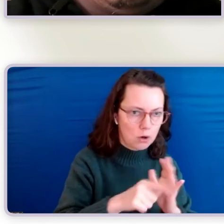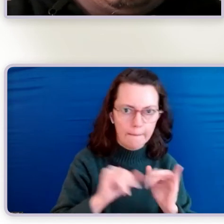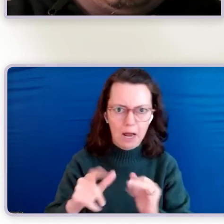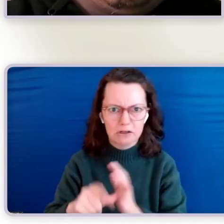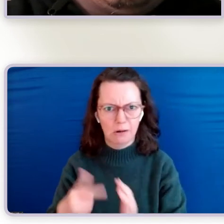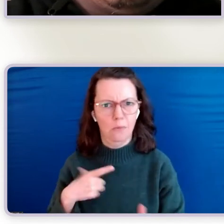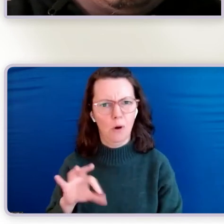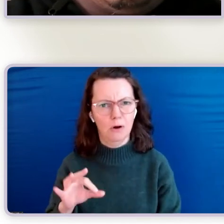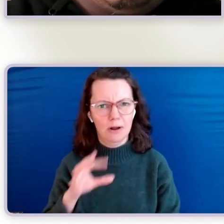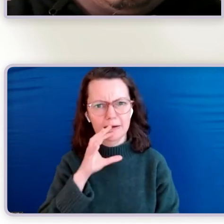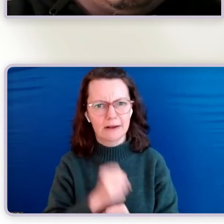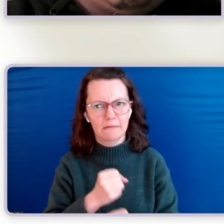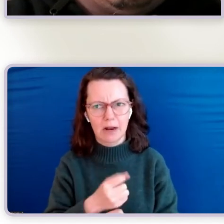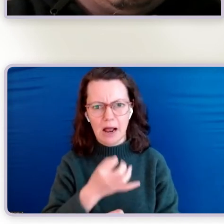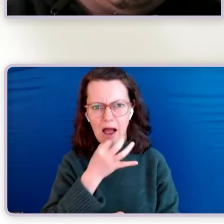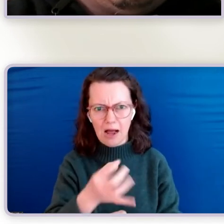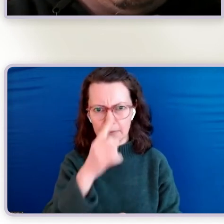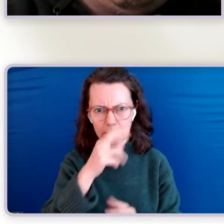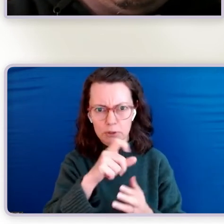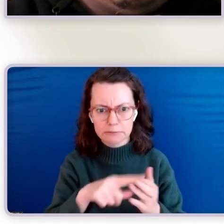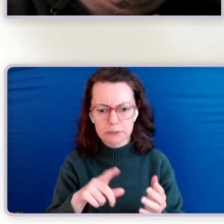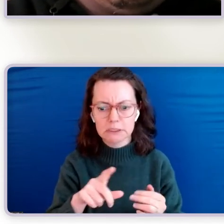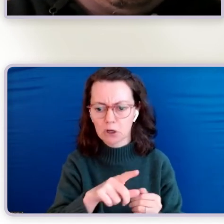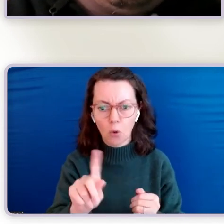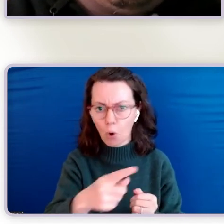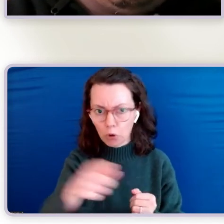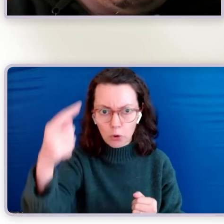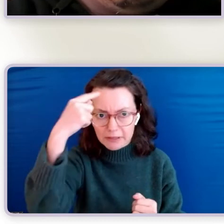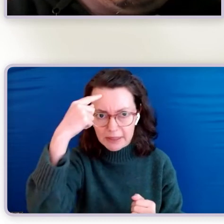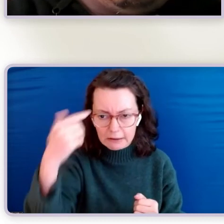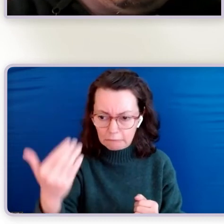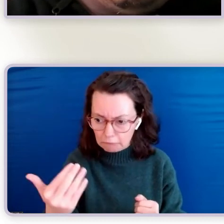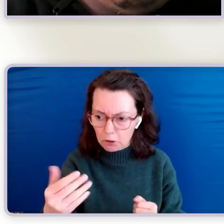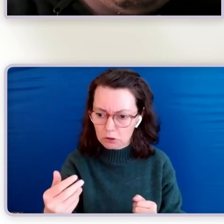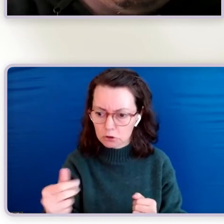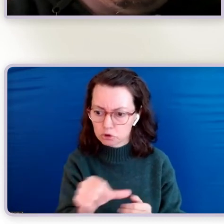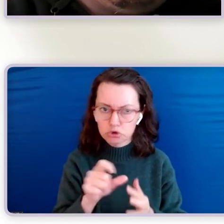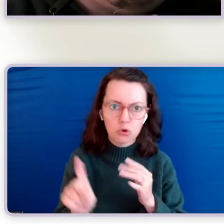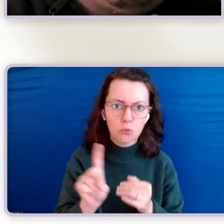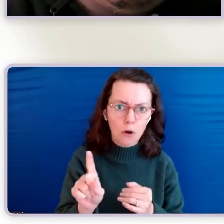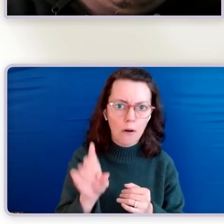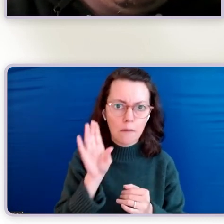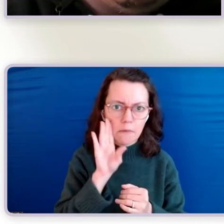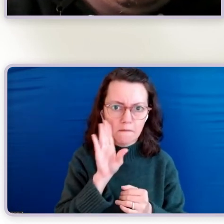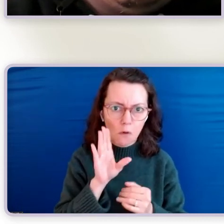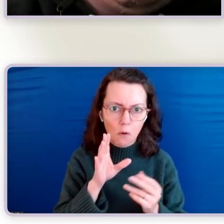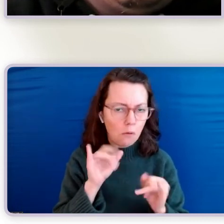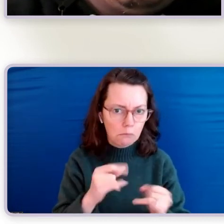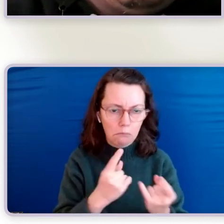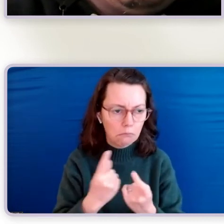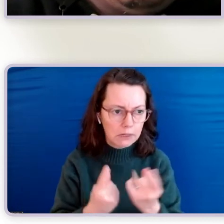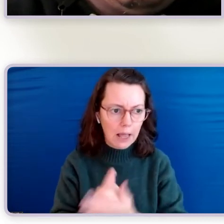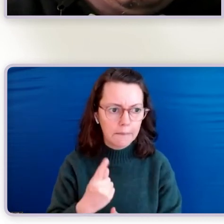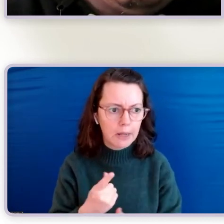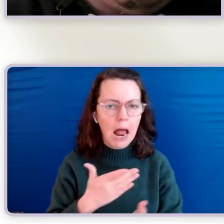asking people with disability for ideas about what we might need? How can people with disability get our